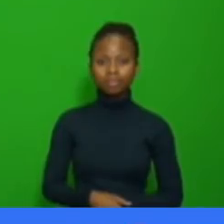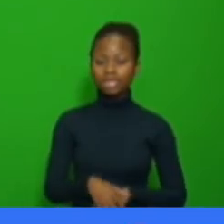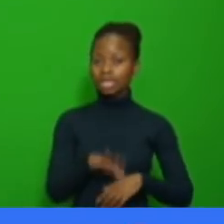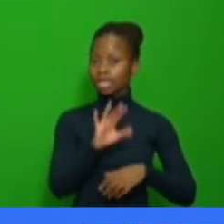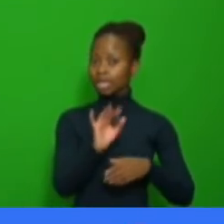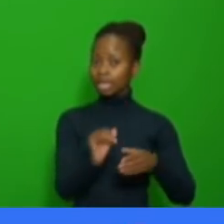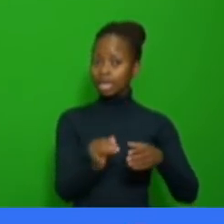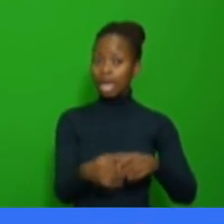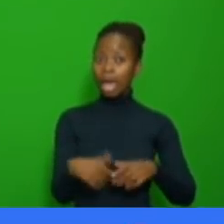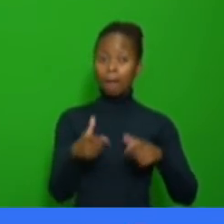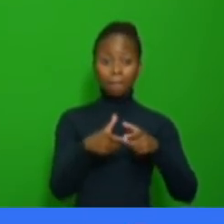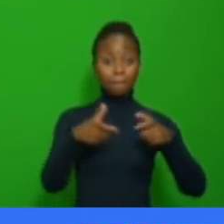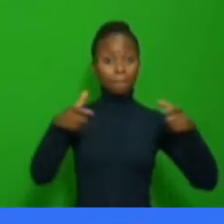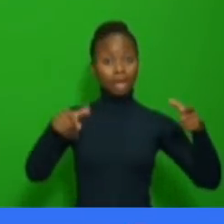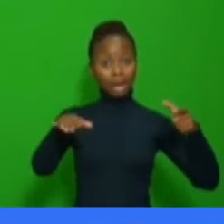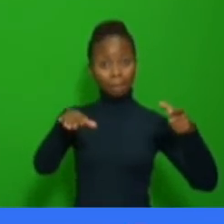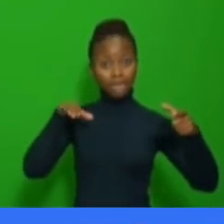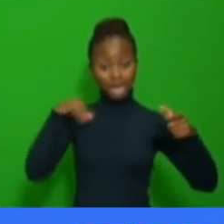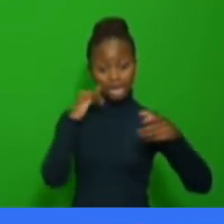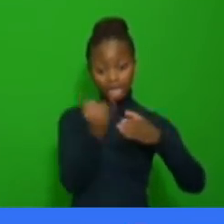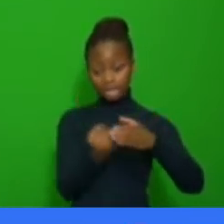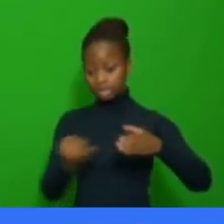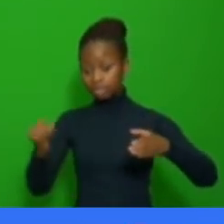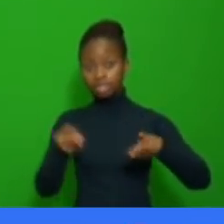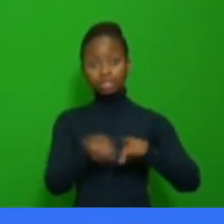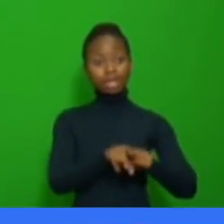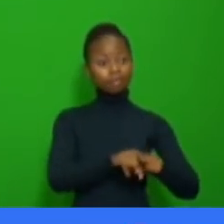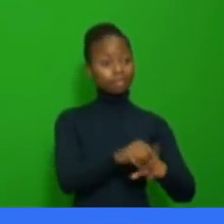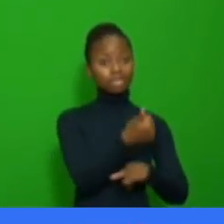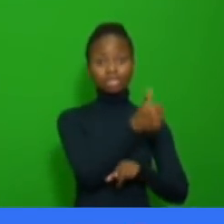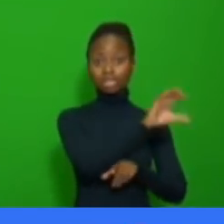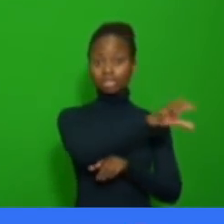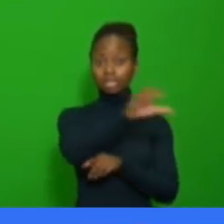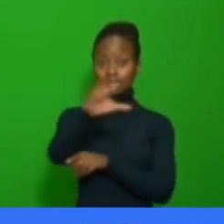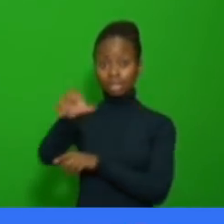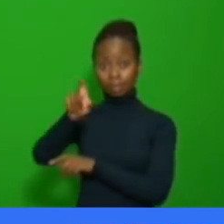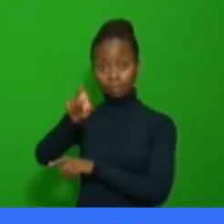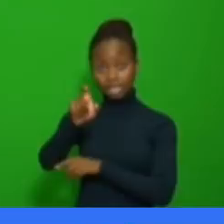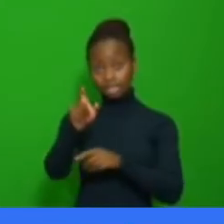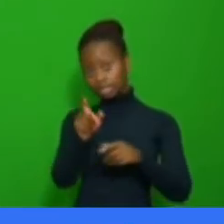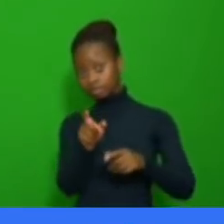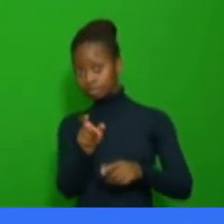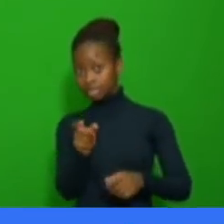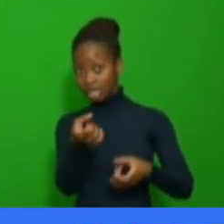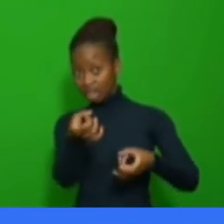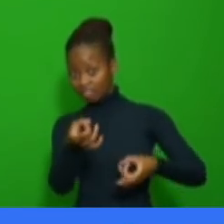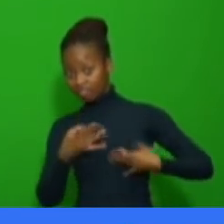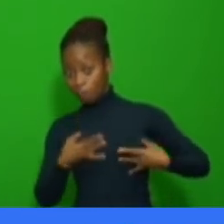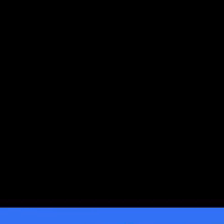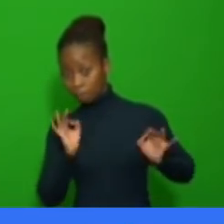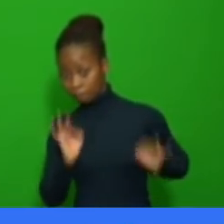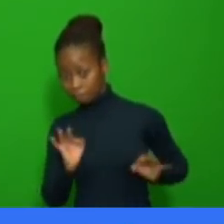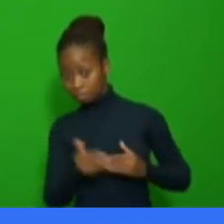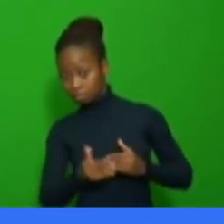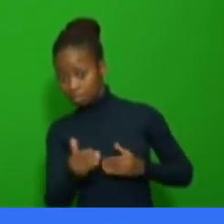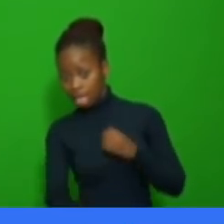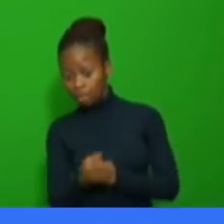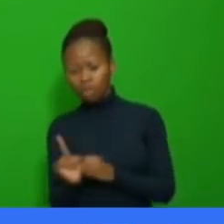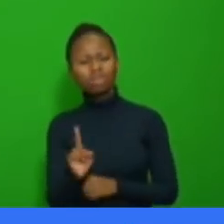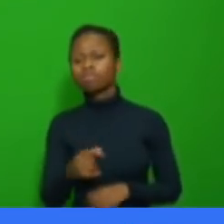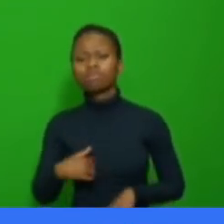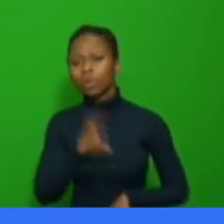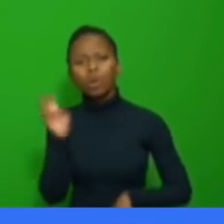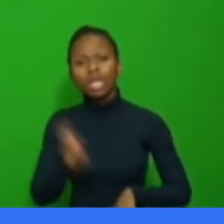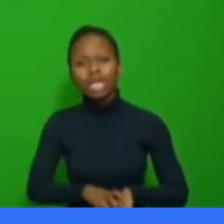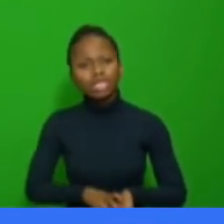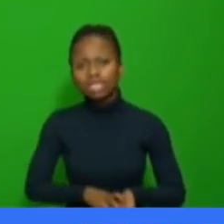Independence of the bank and whether the sixth administration can give us certainty. No, we do not need certainty from the sixth administration, the fifth administration,